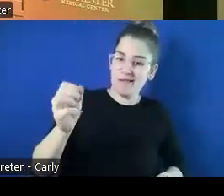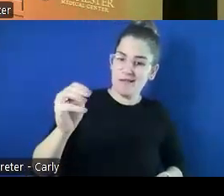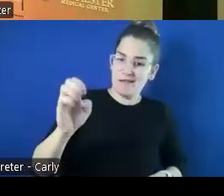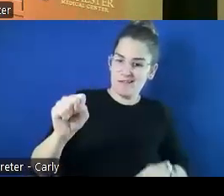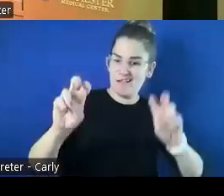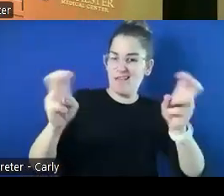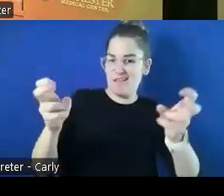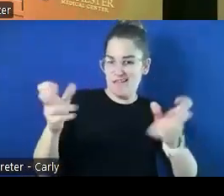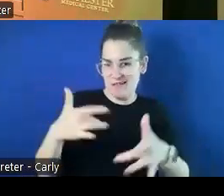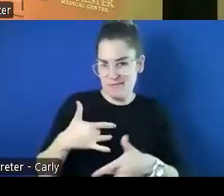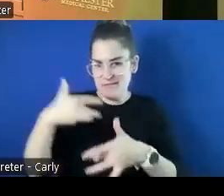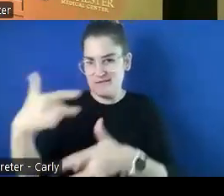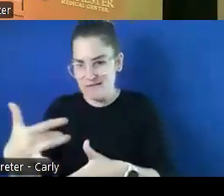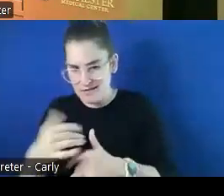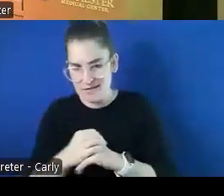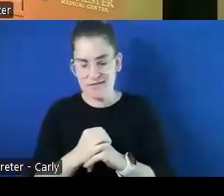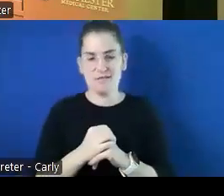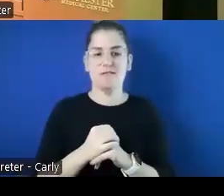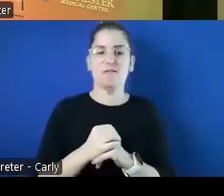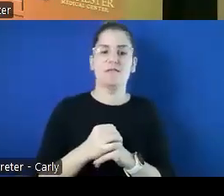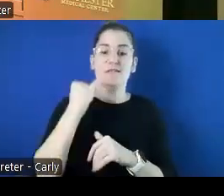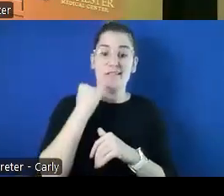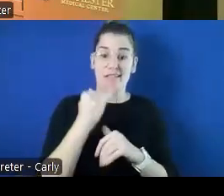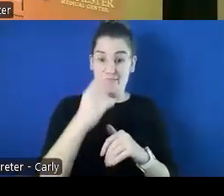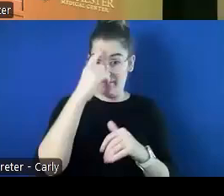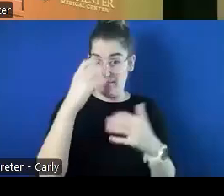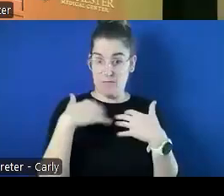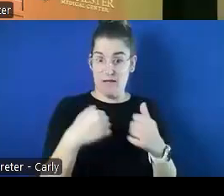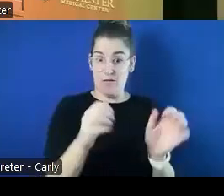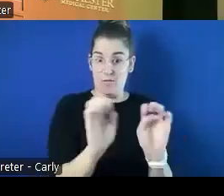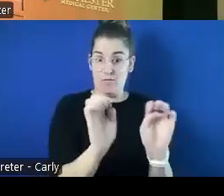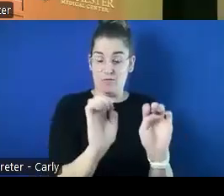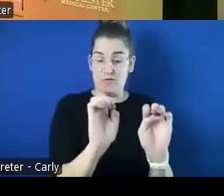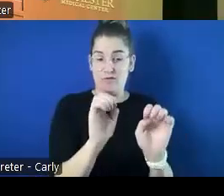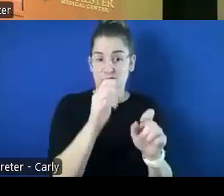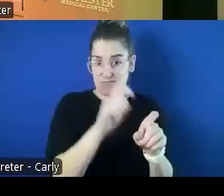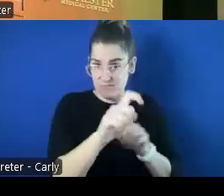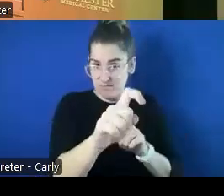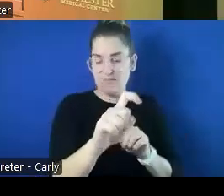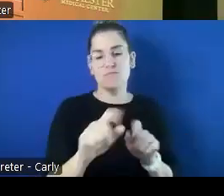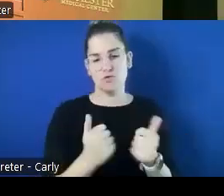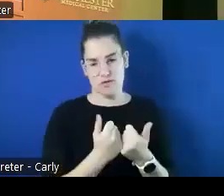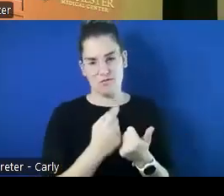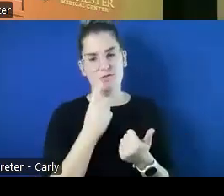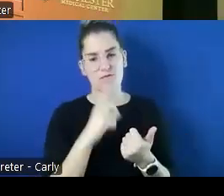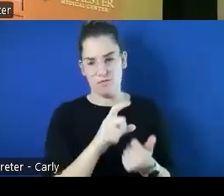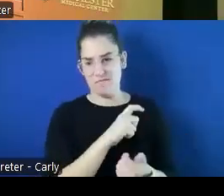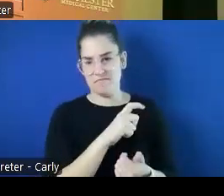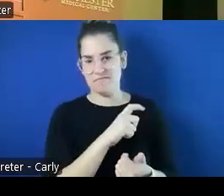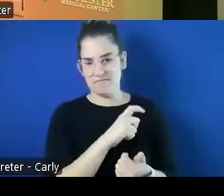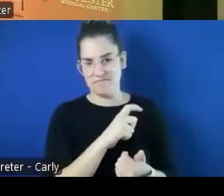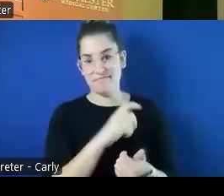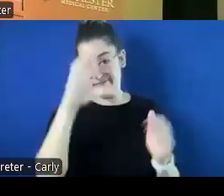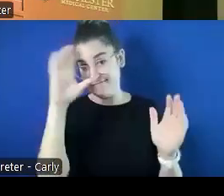regarding whether responding to mental health emergency calls are challenging for law enforcement officers, and this is the expectation of